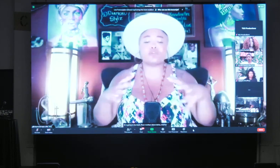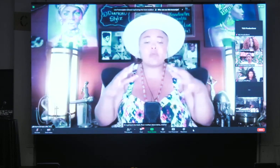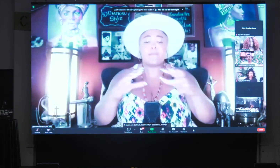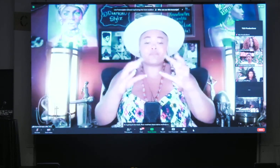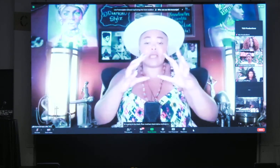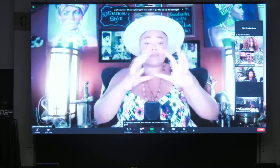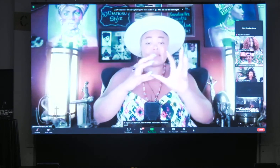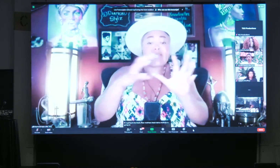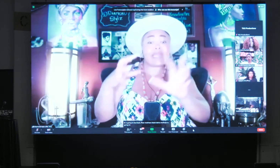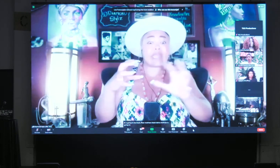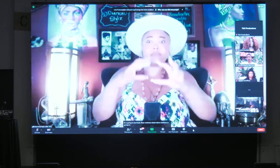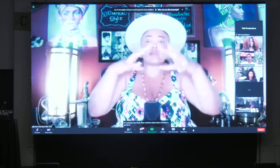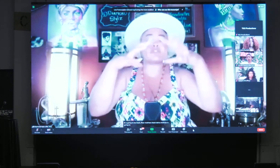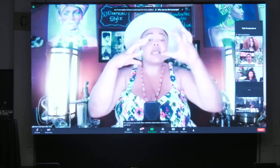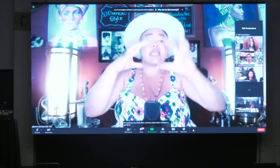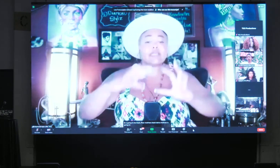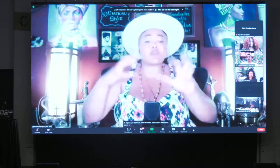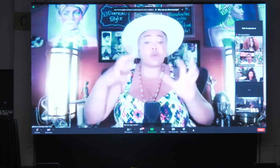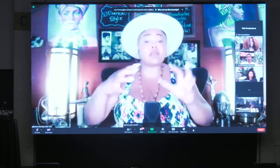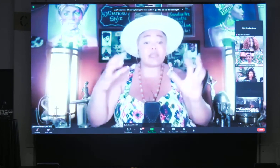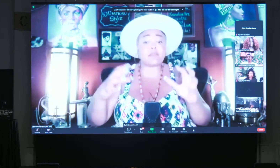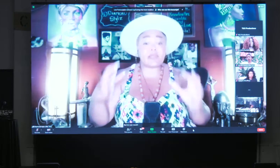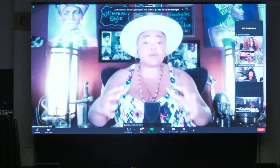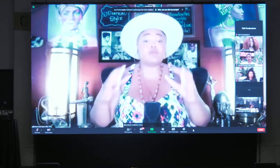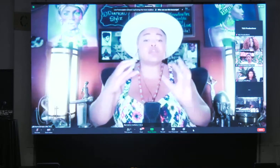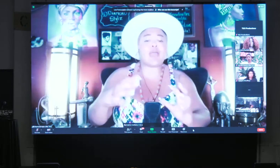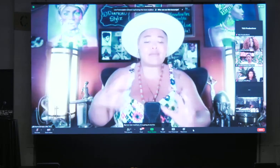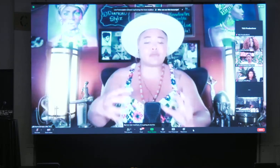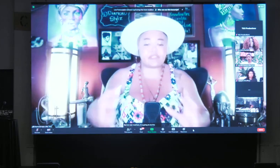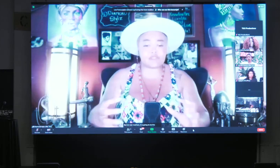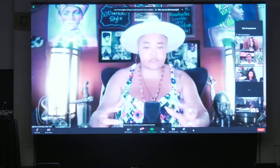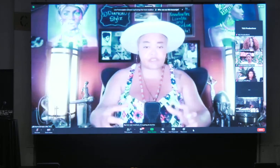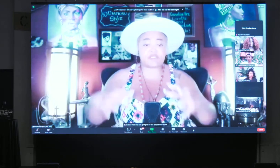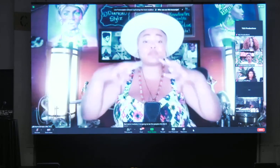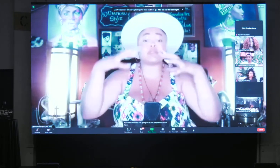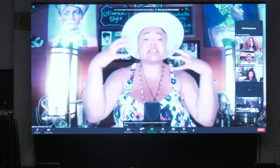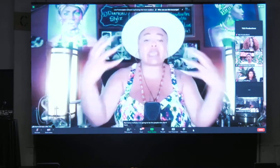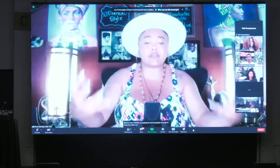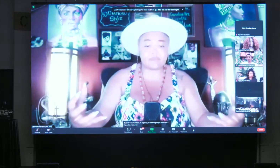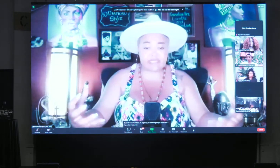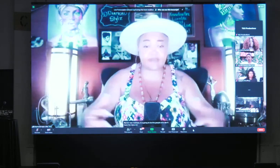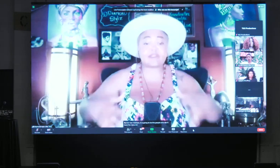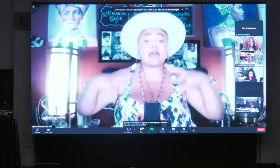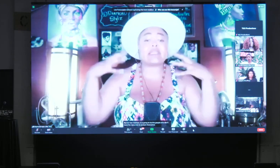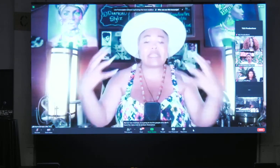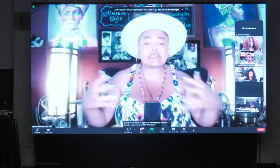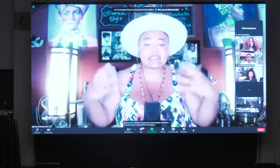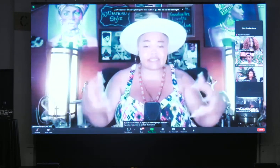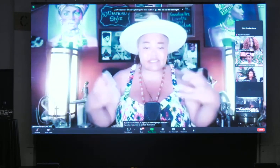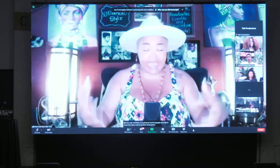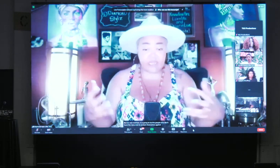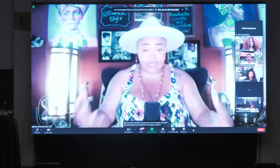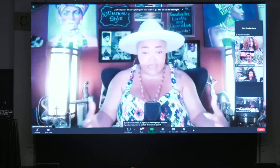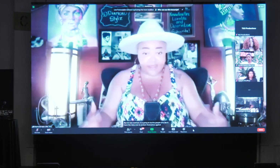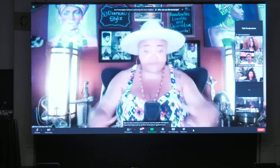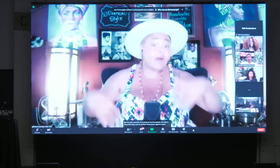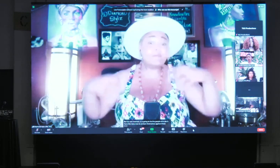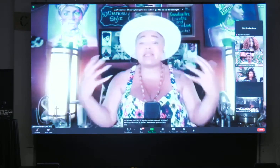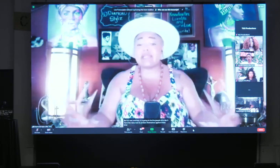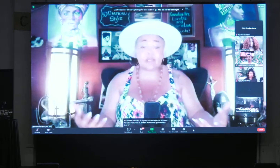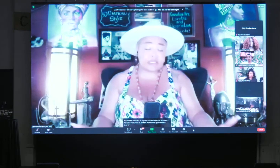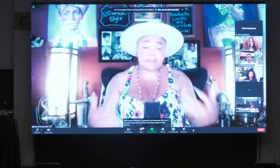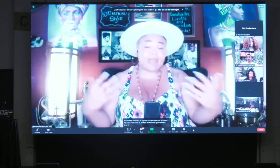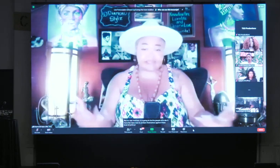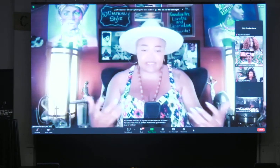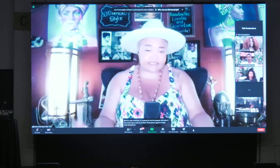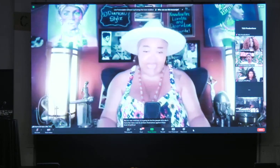to Latinx mothers. It is going to be the people who don't have the resources to protect themselves against these kind of